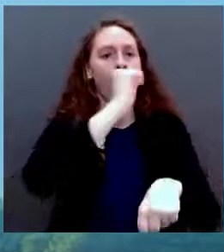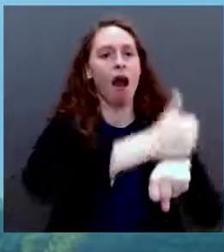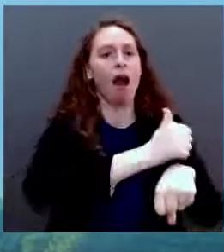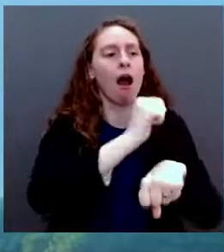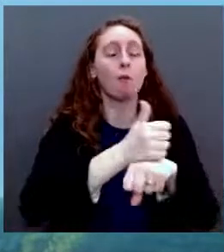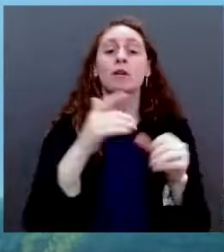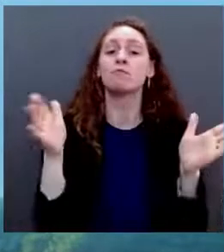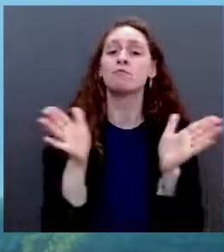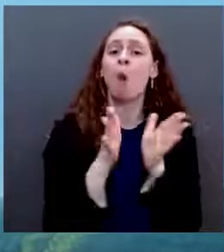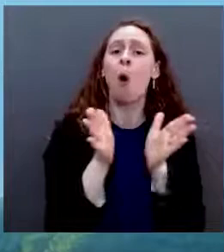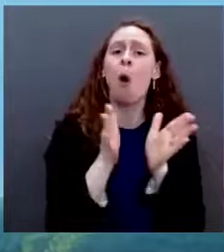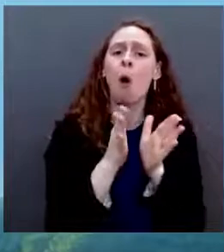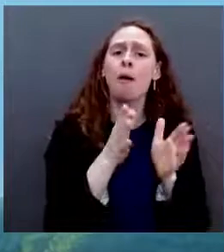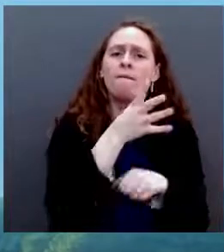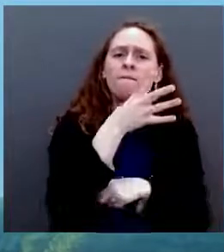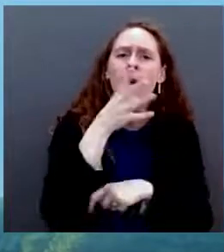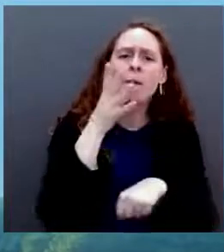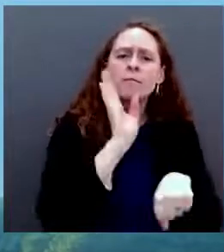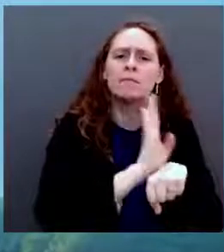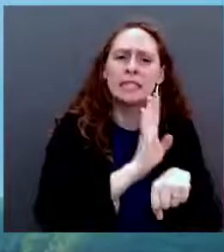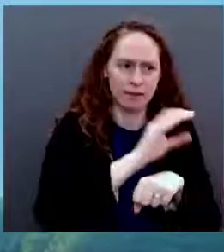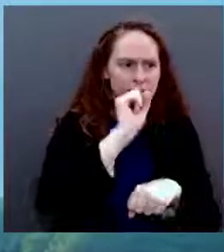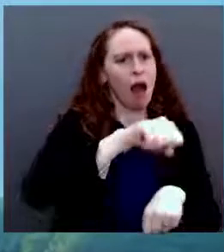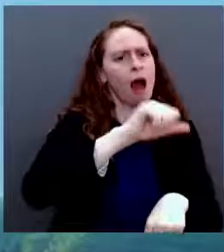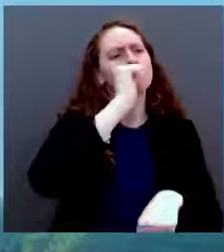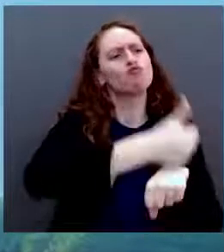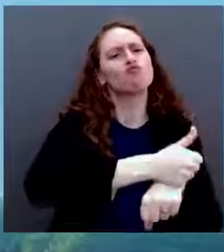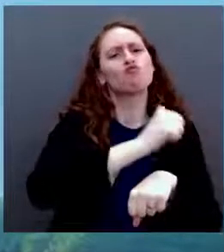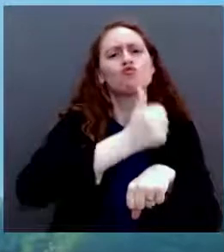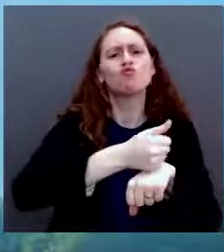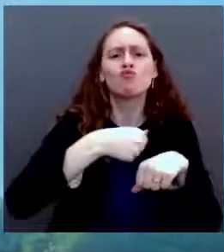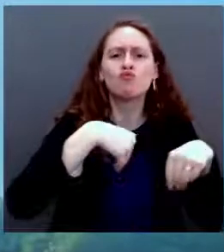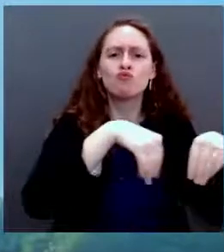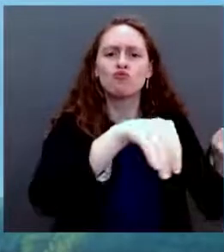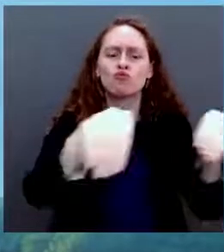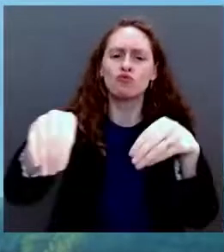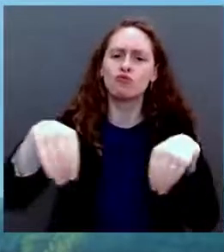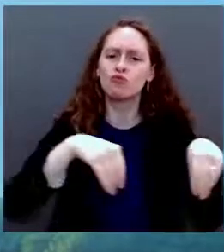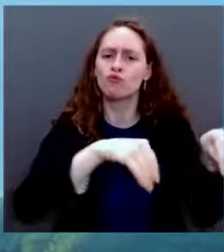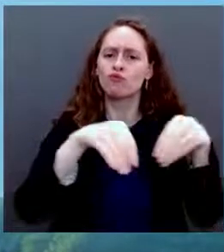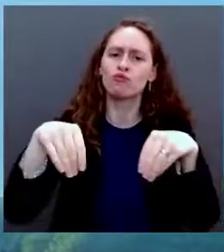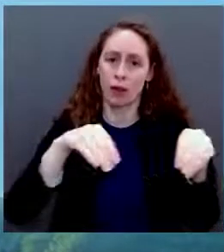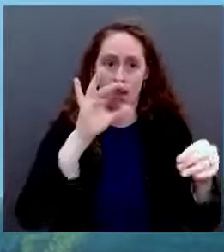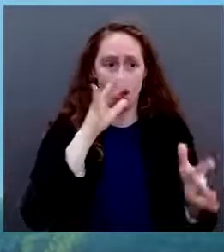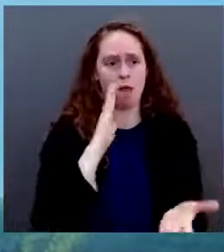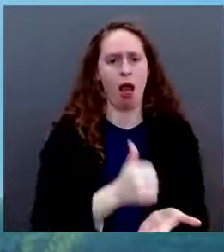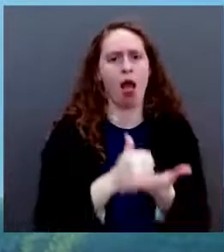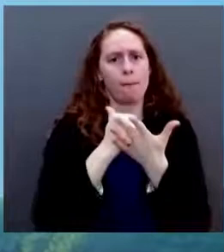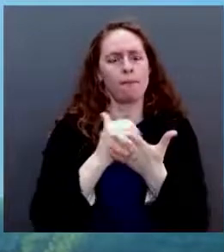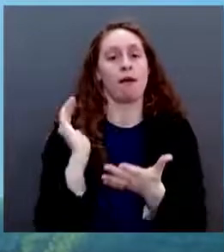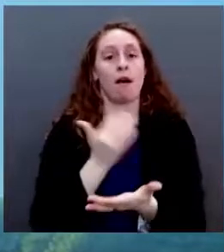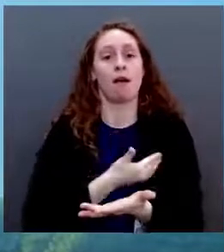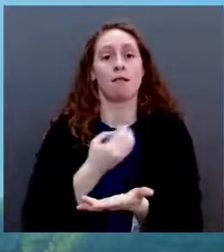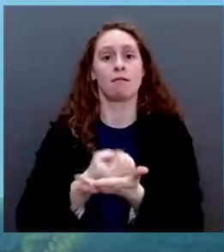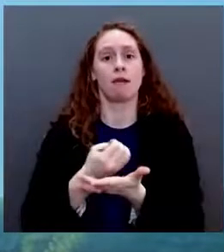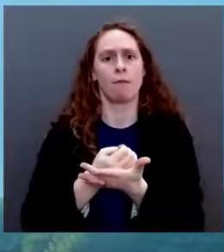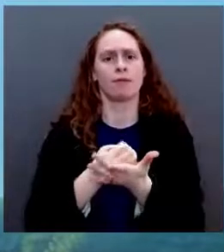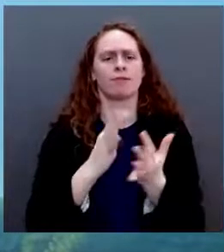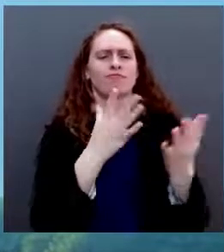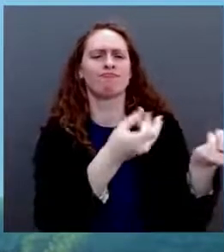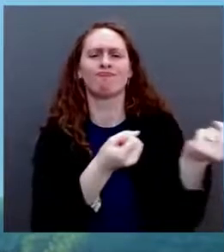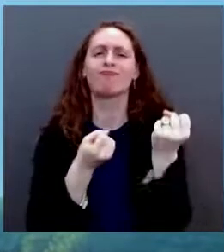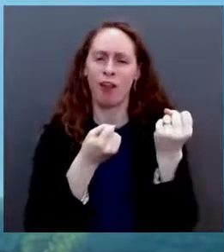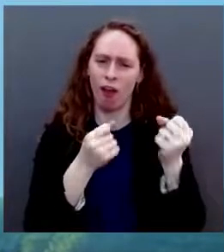the lifeblood of our economy. And when we do this, we'll give farmers and ranchers more options beyond giant